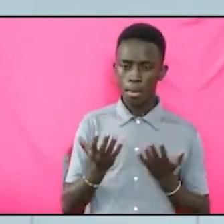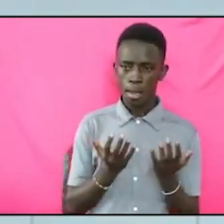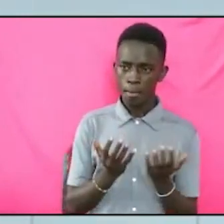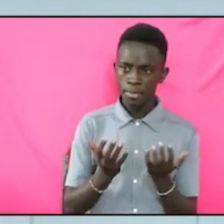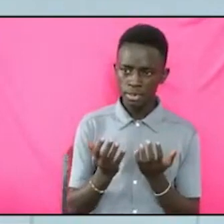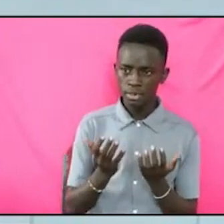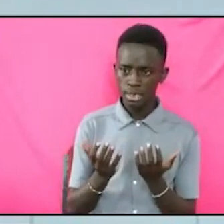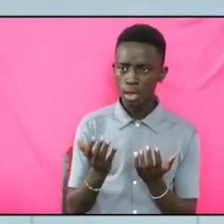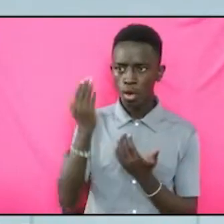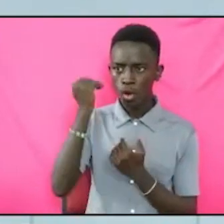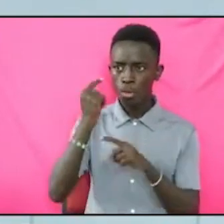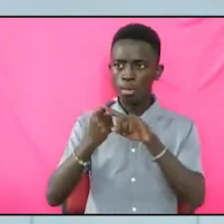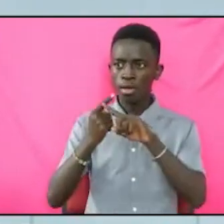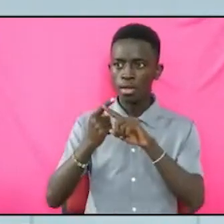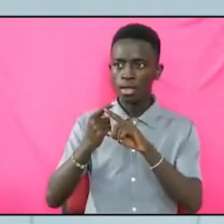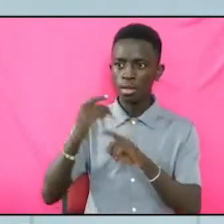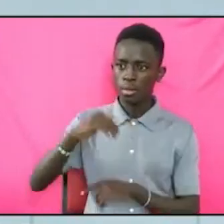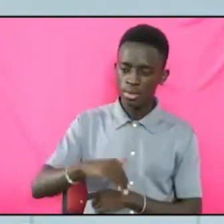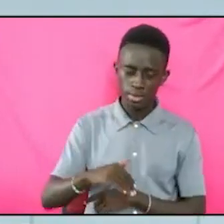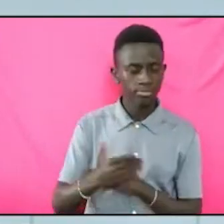forgive others and self.